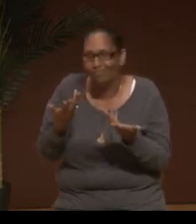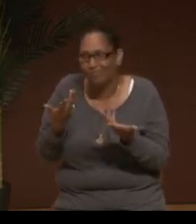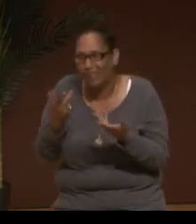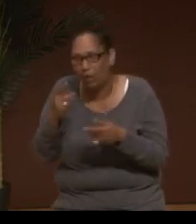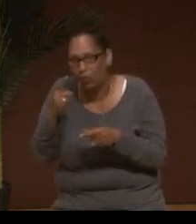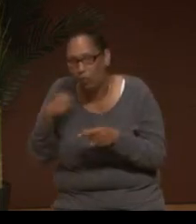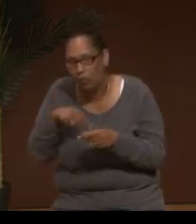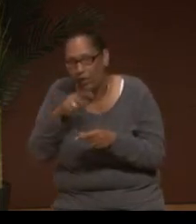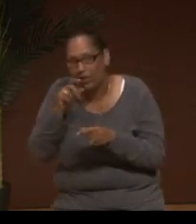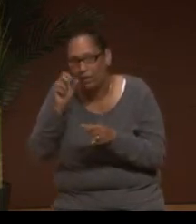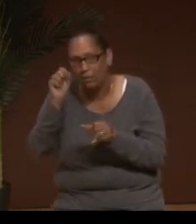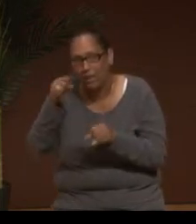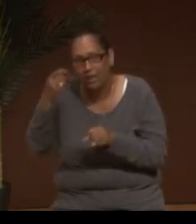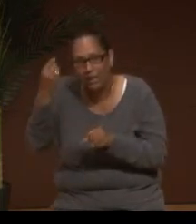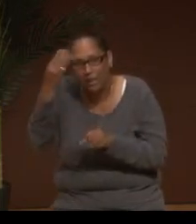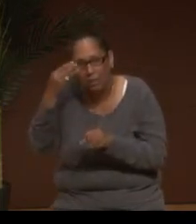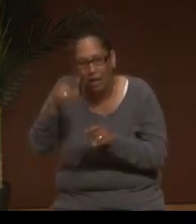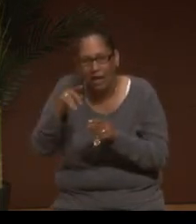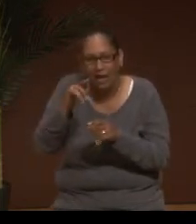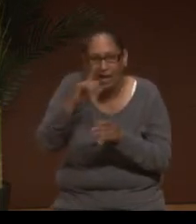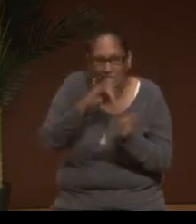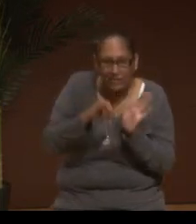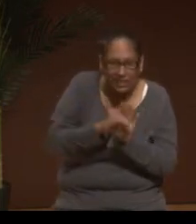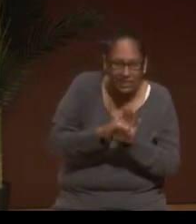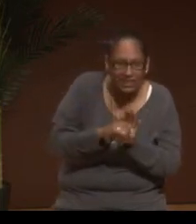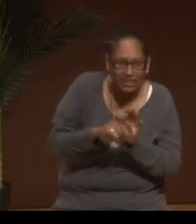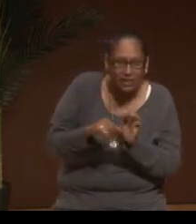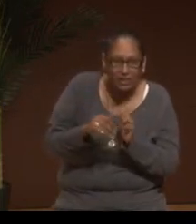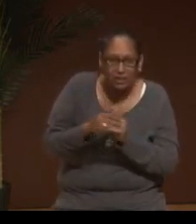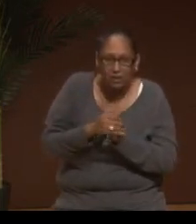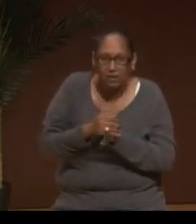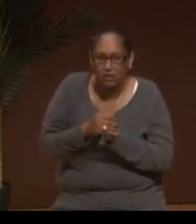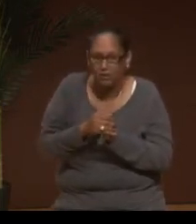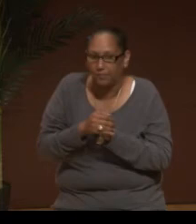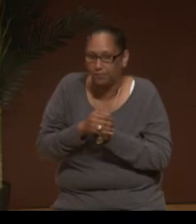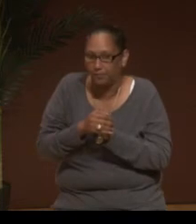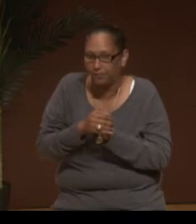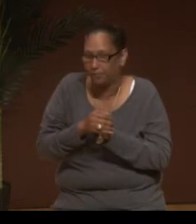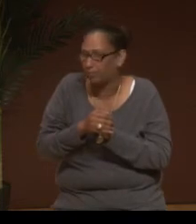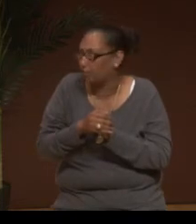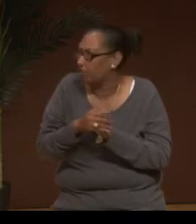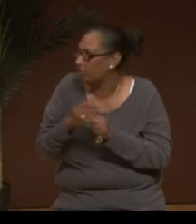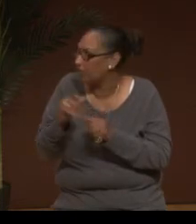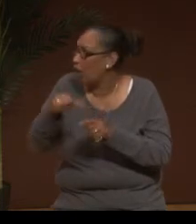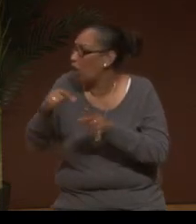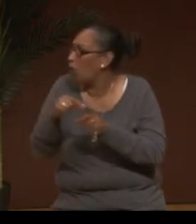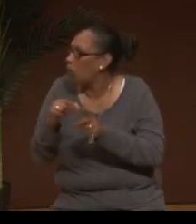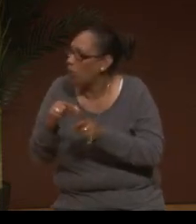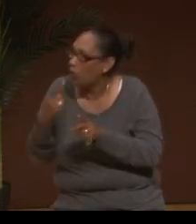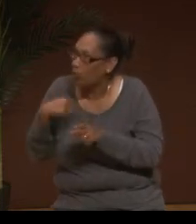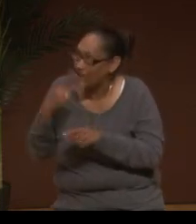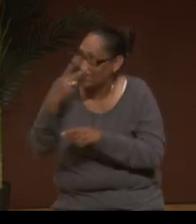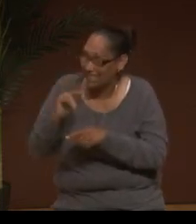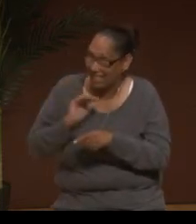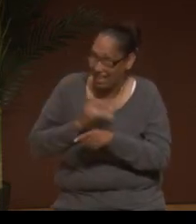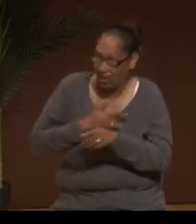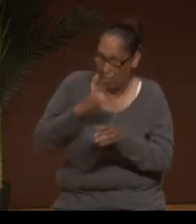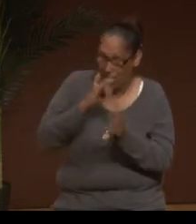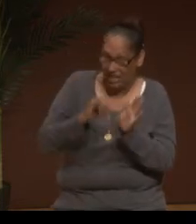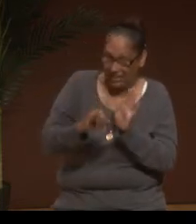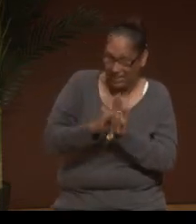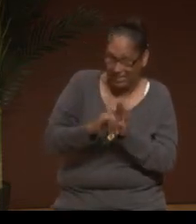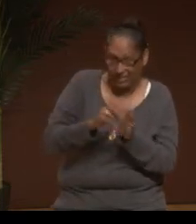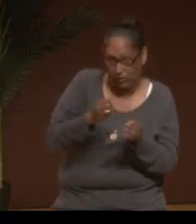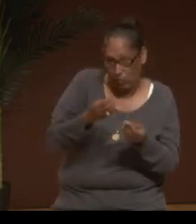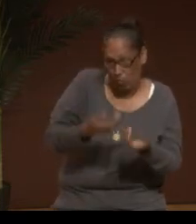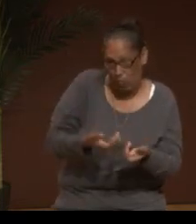about identity than the DNA itself is really telling us about those identities. In other words, we see our identities as so